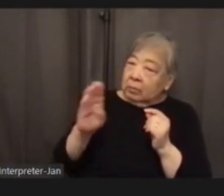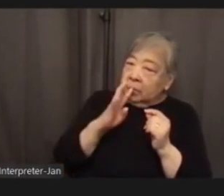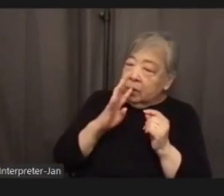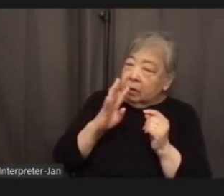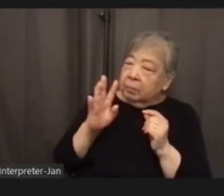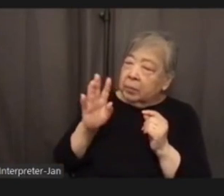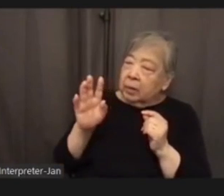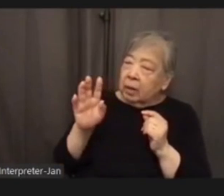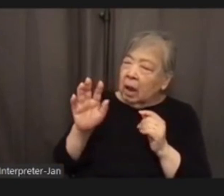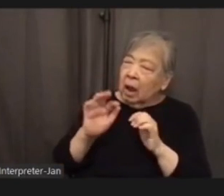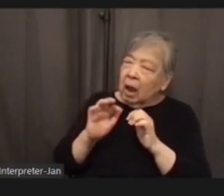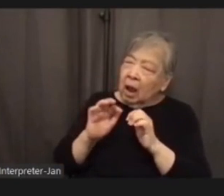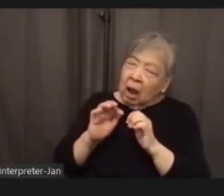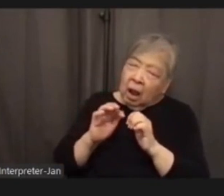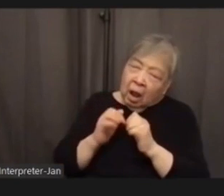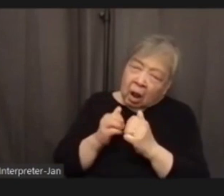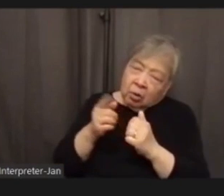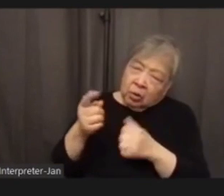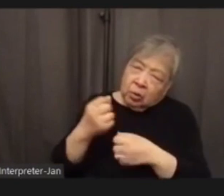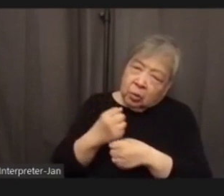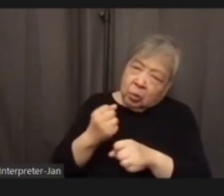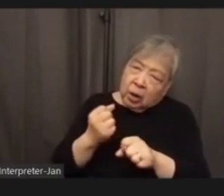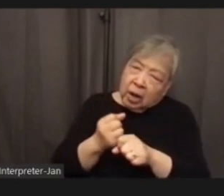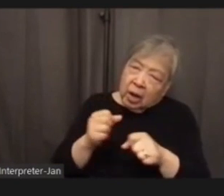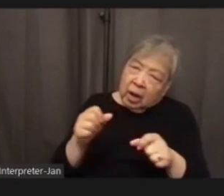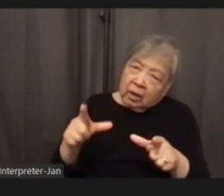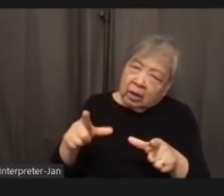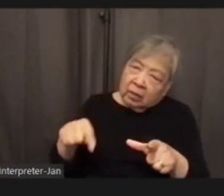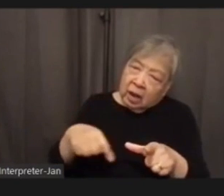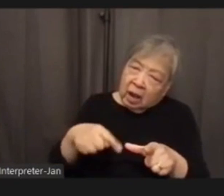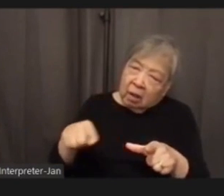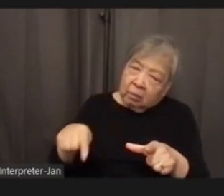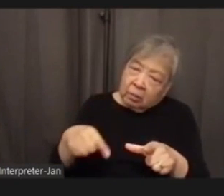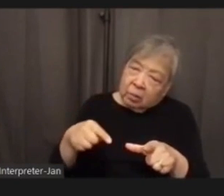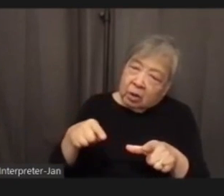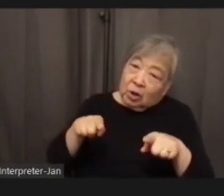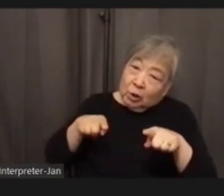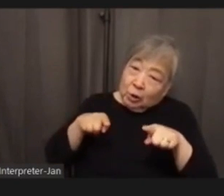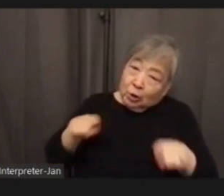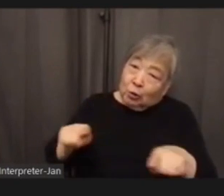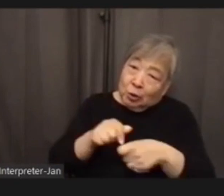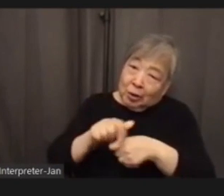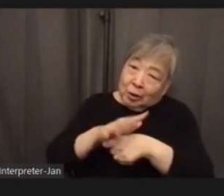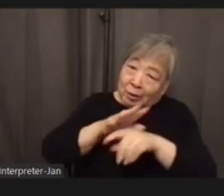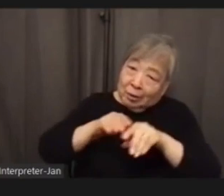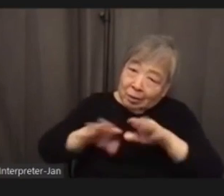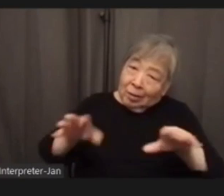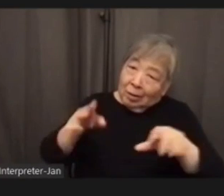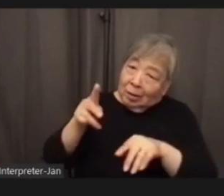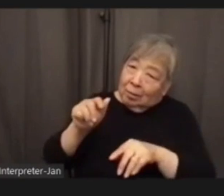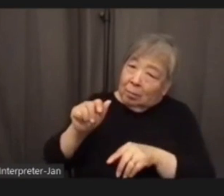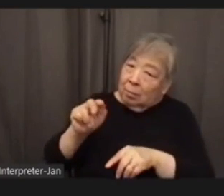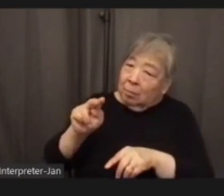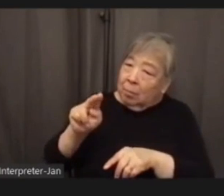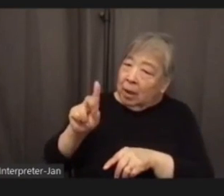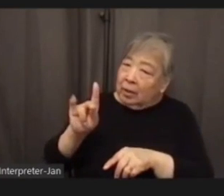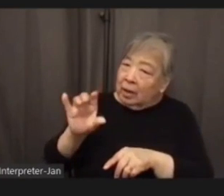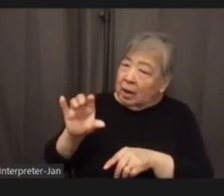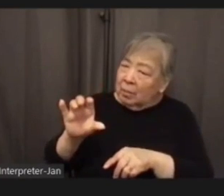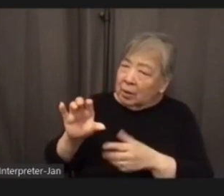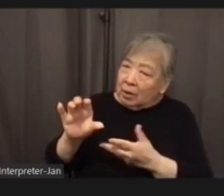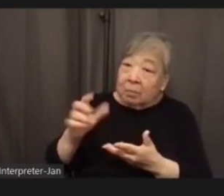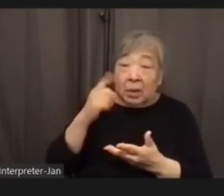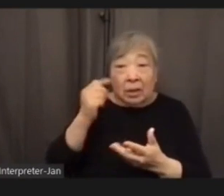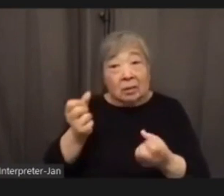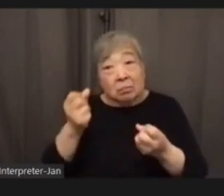how did you manage to create this album during and under the pandemic? You know, I mean, so many artists, you know, really